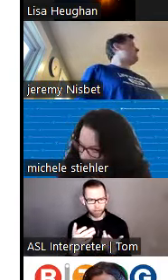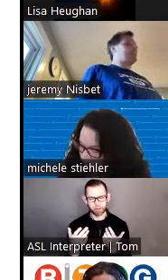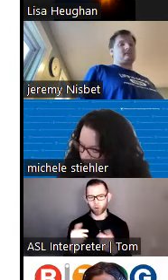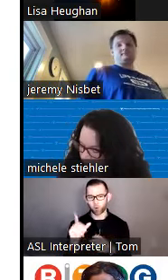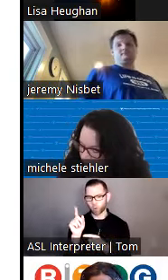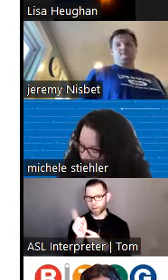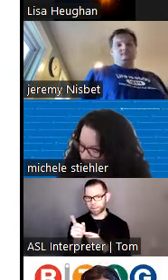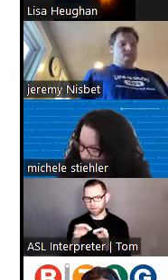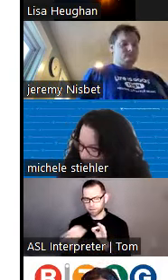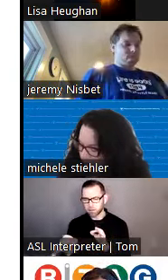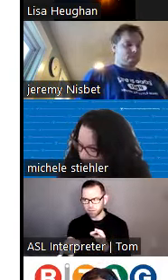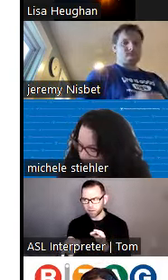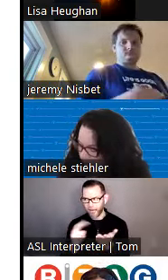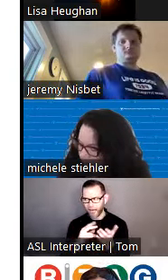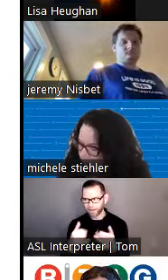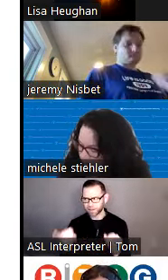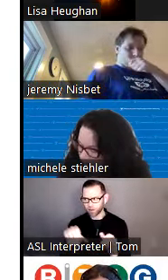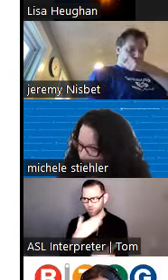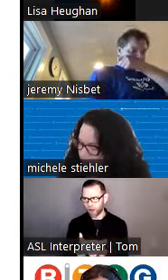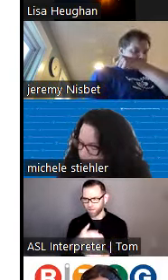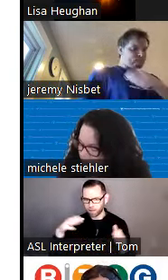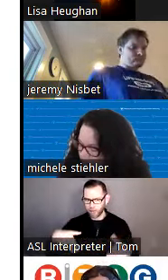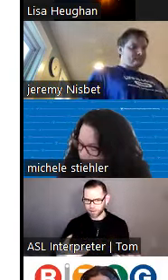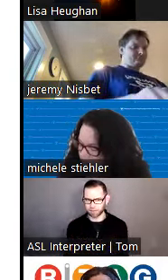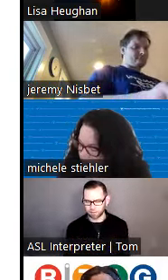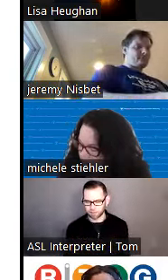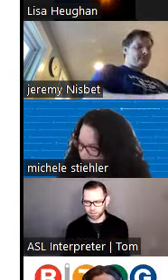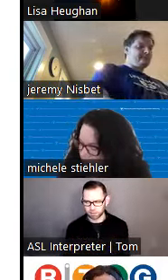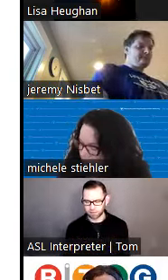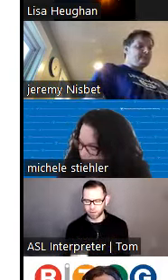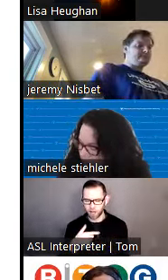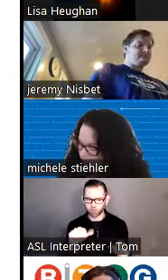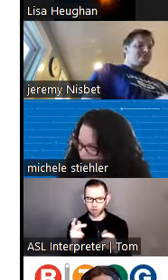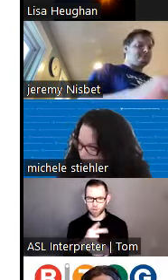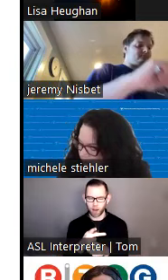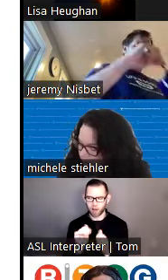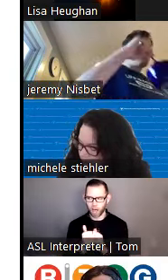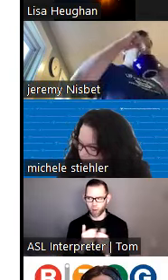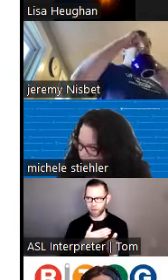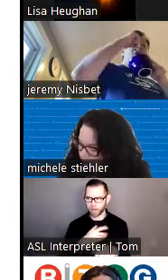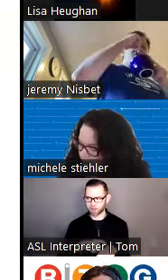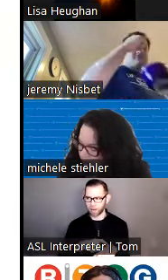then they're still even late for that. And I'm just trying to figure out how can my time change